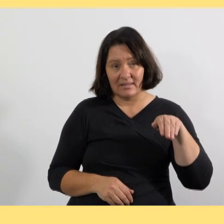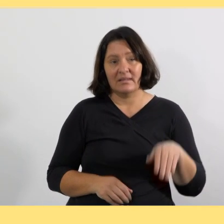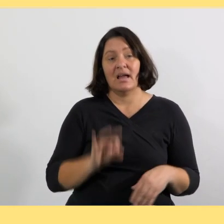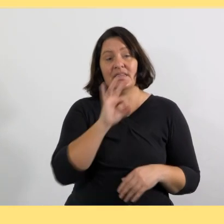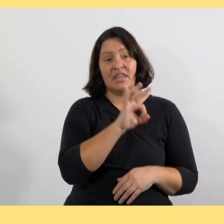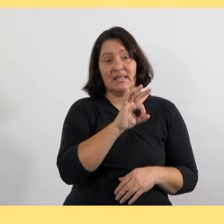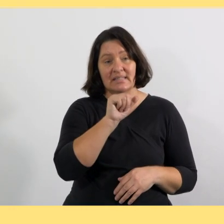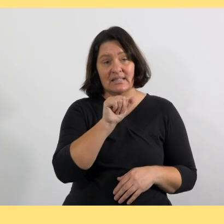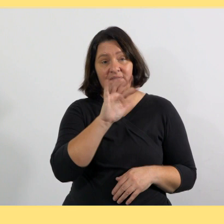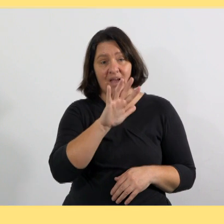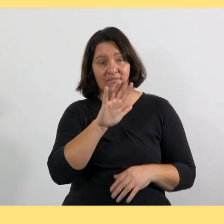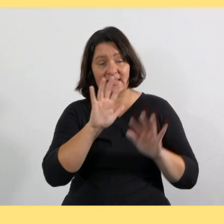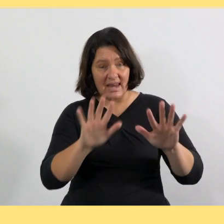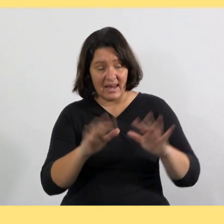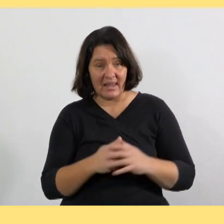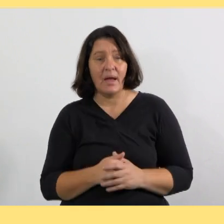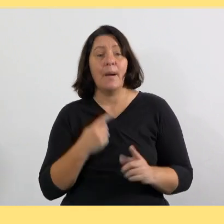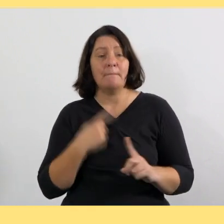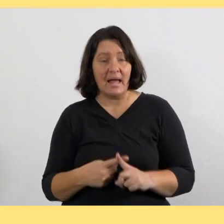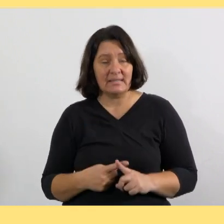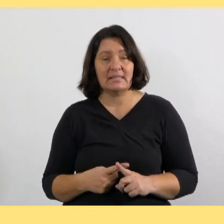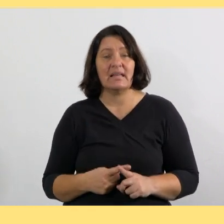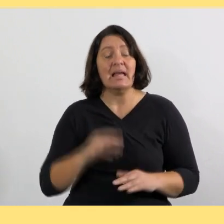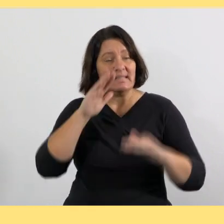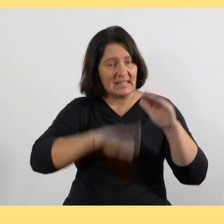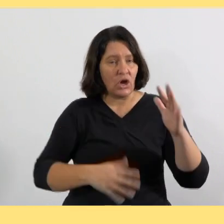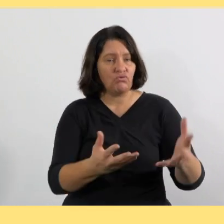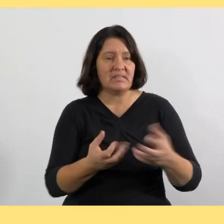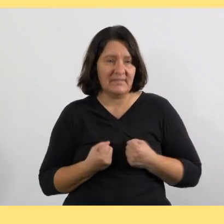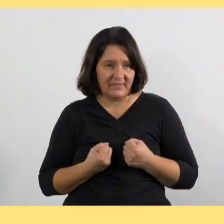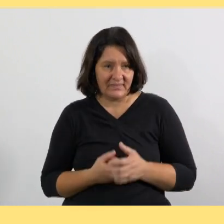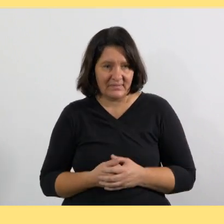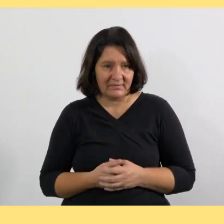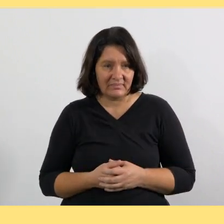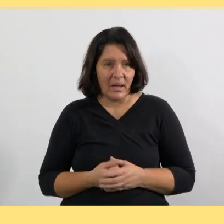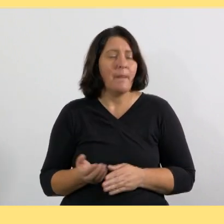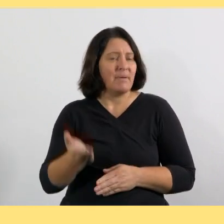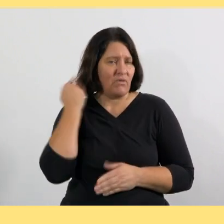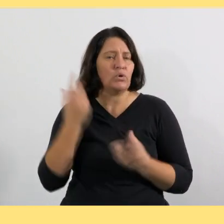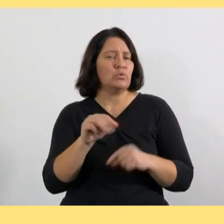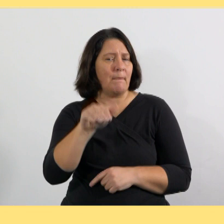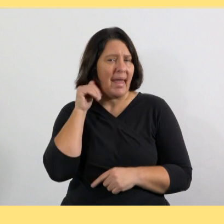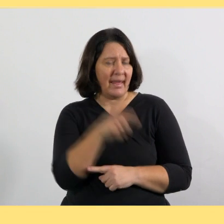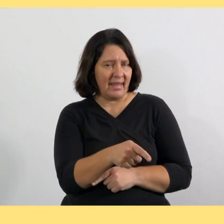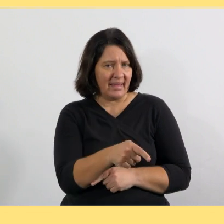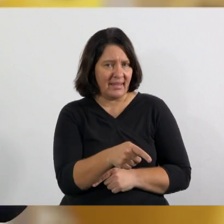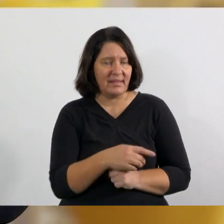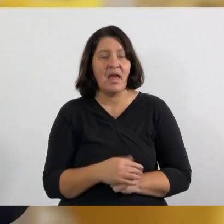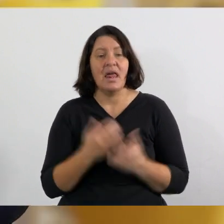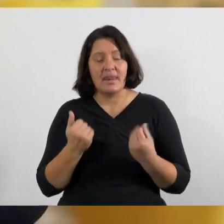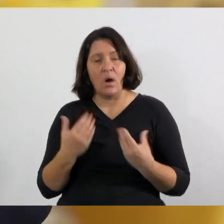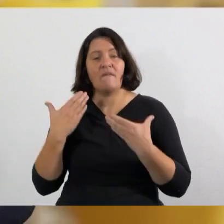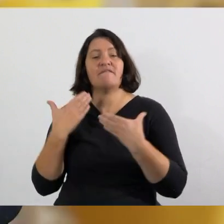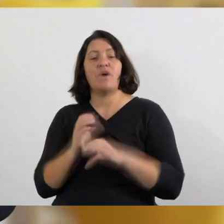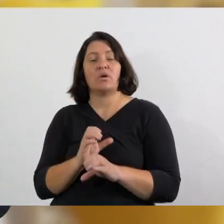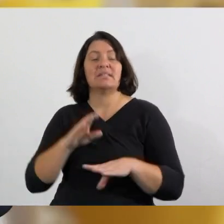your 36,510. You also get your discount received. We did bank earlier on. Now I was